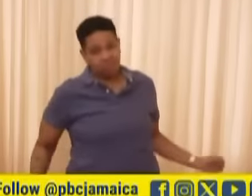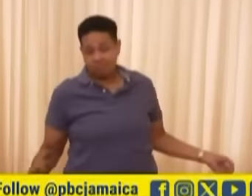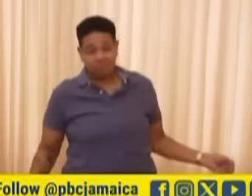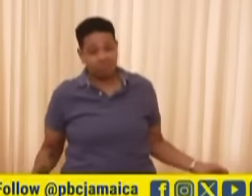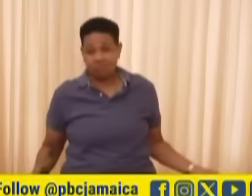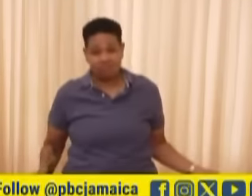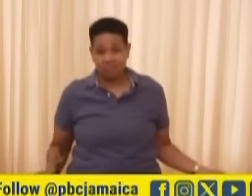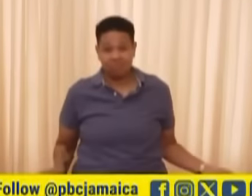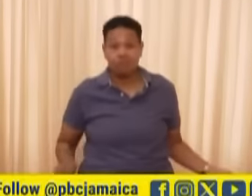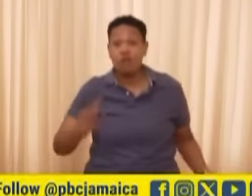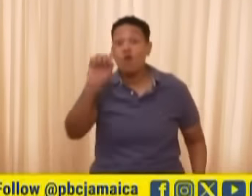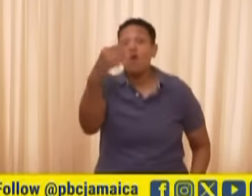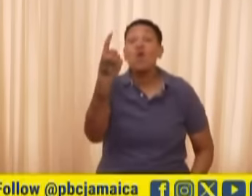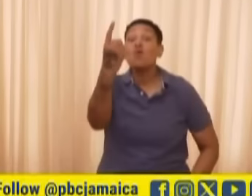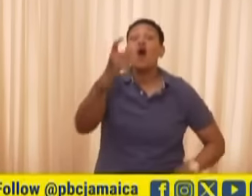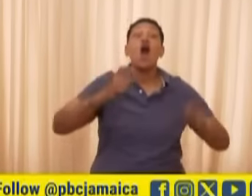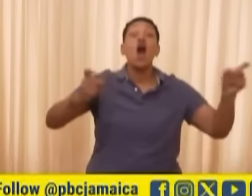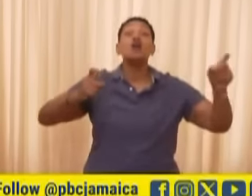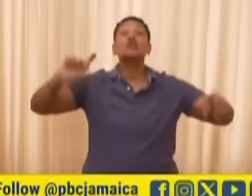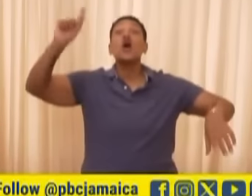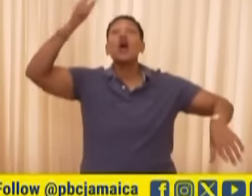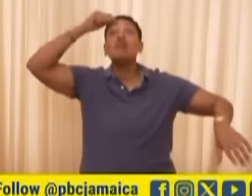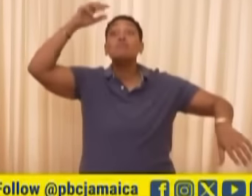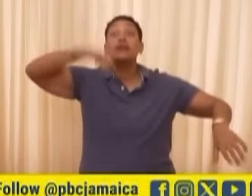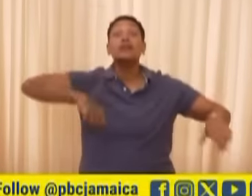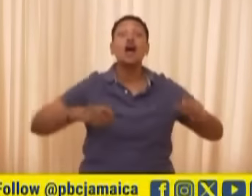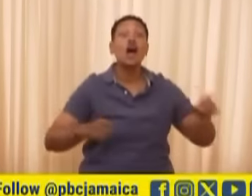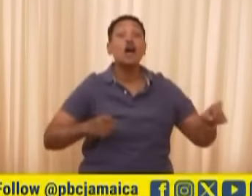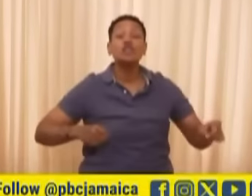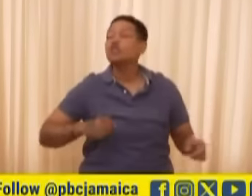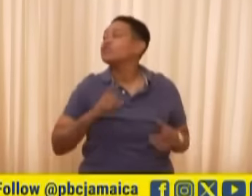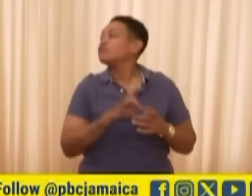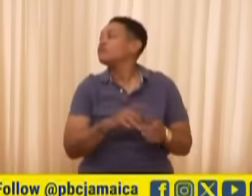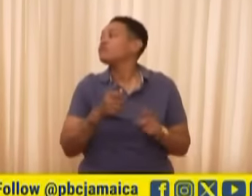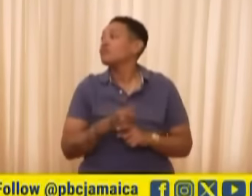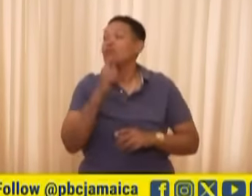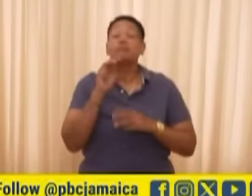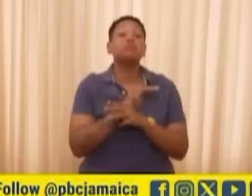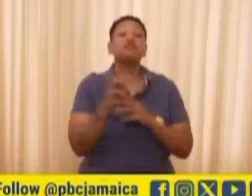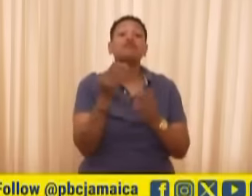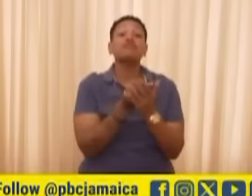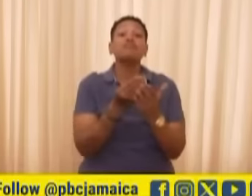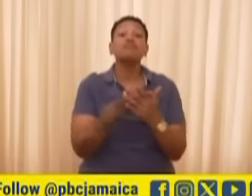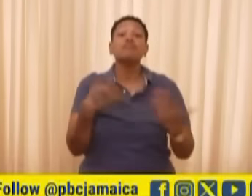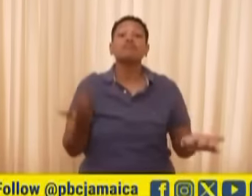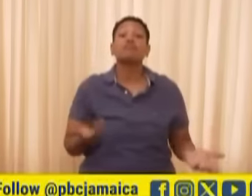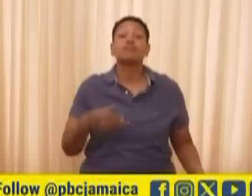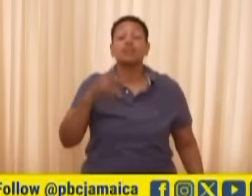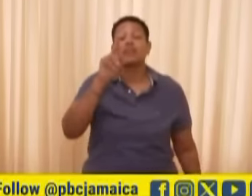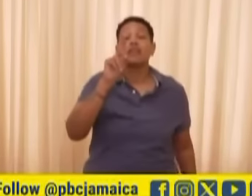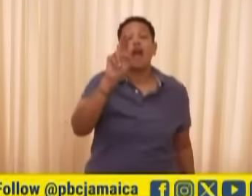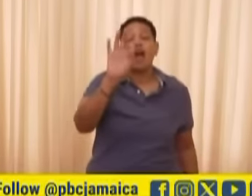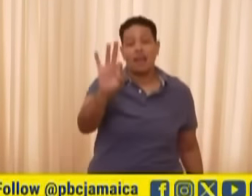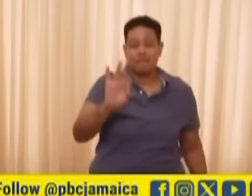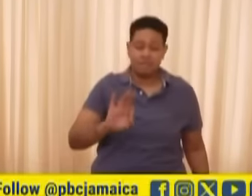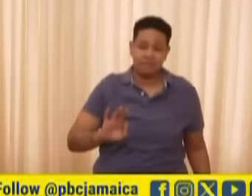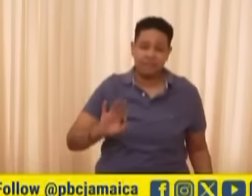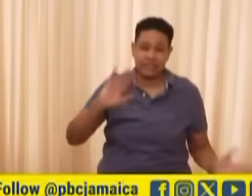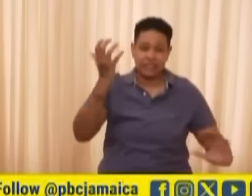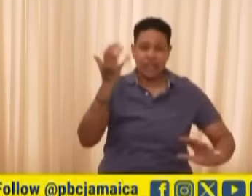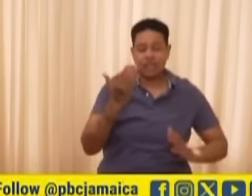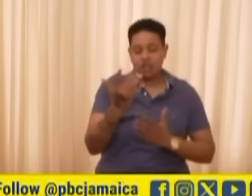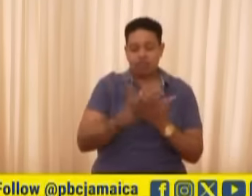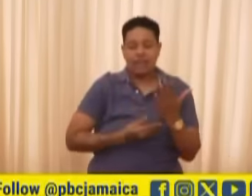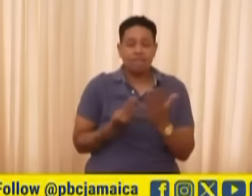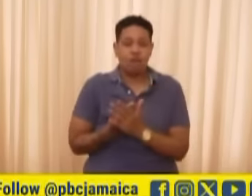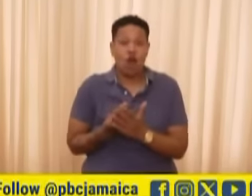that is controlled by government in terms of the Ministry of Finance is the PRF, which is a